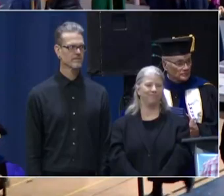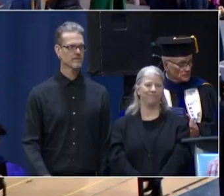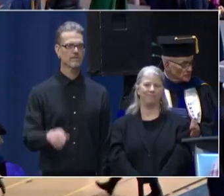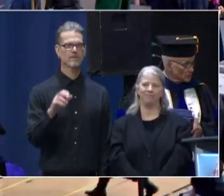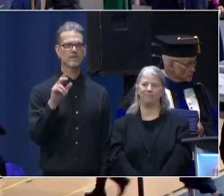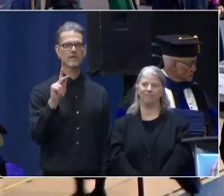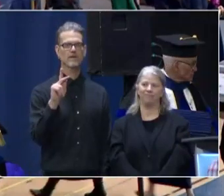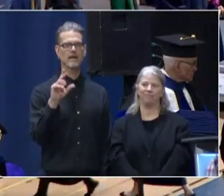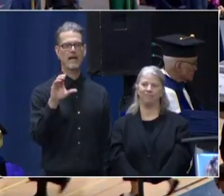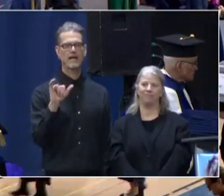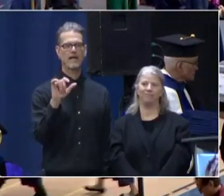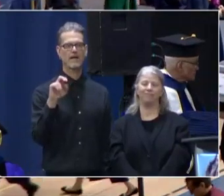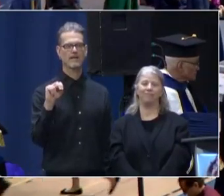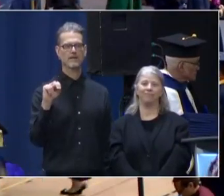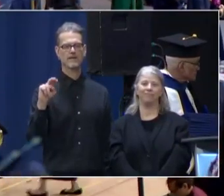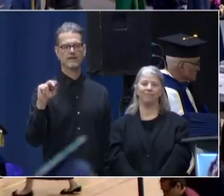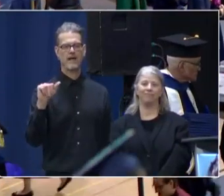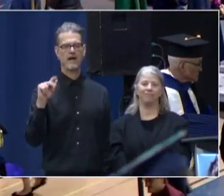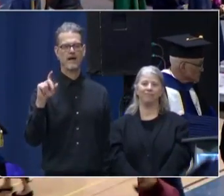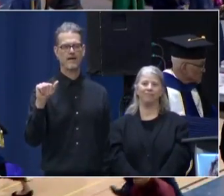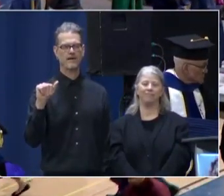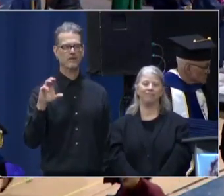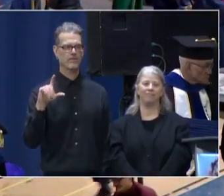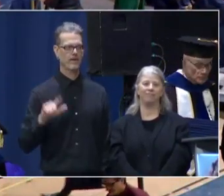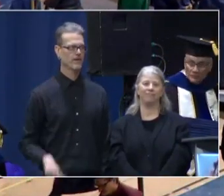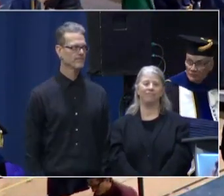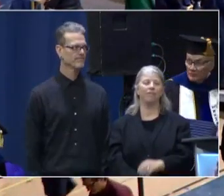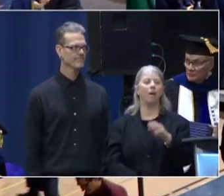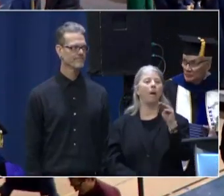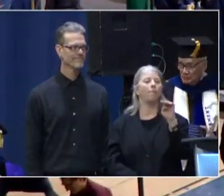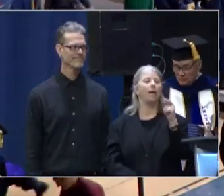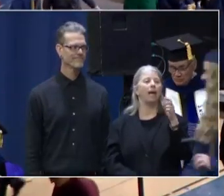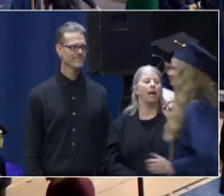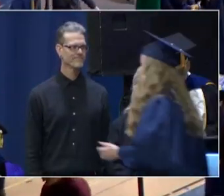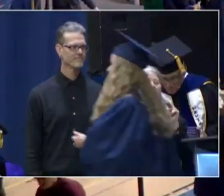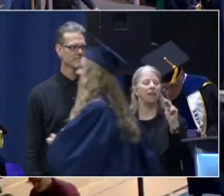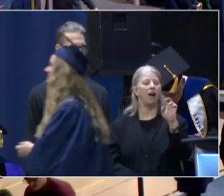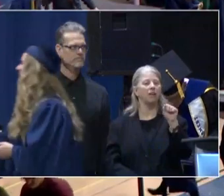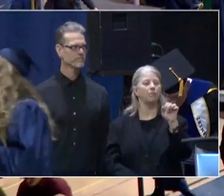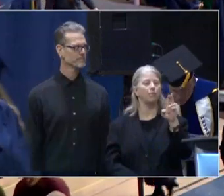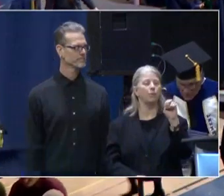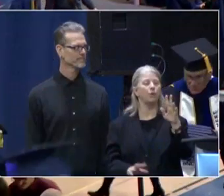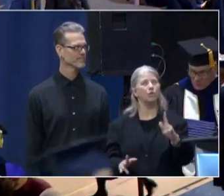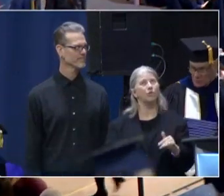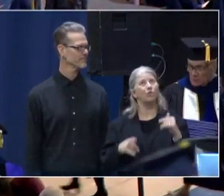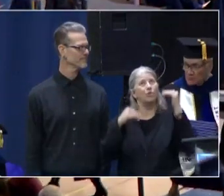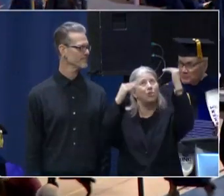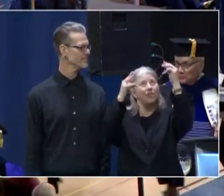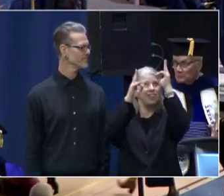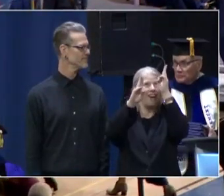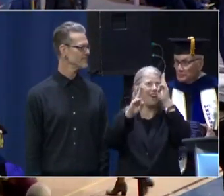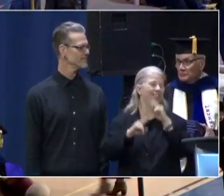Kaylin Nava, cum laude. Megan Osborne, summa cum laude.